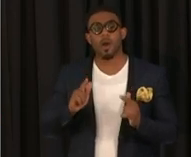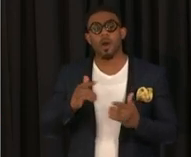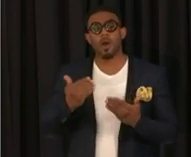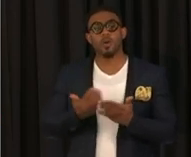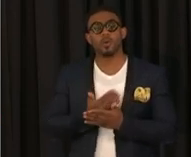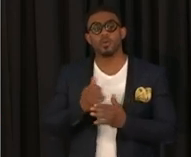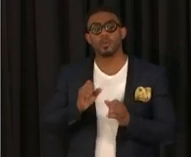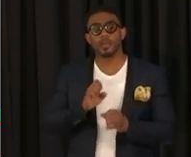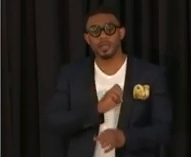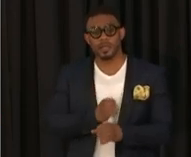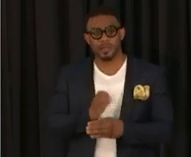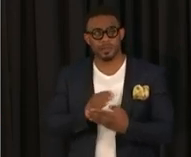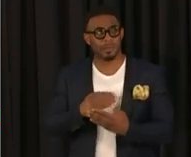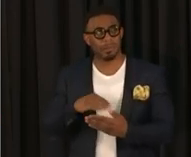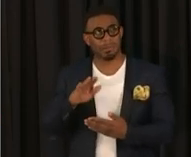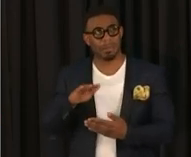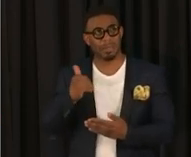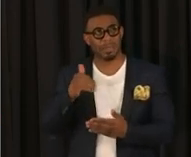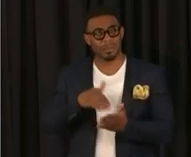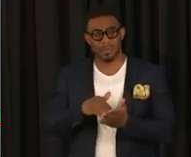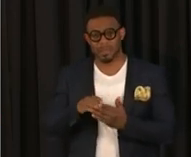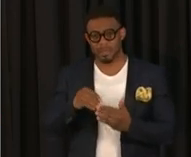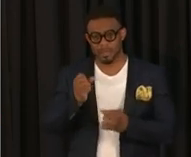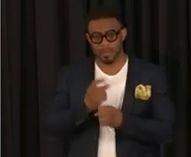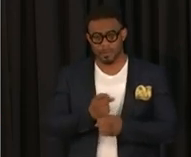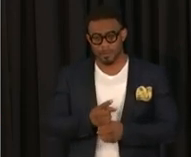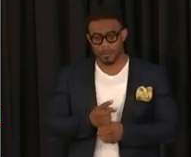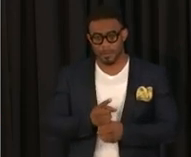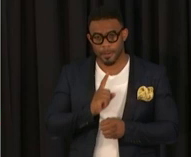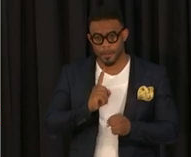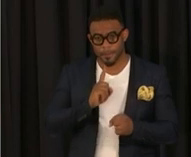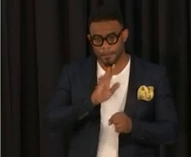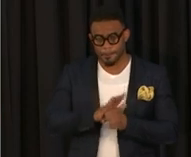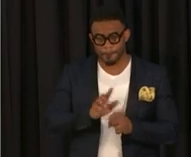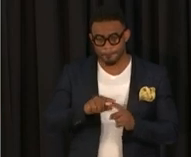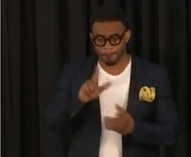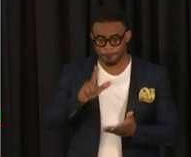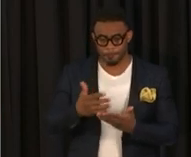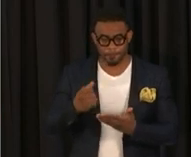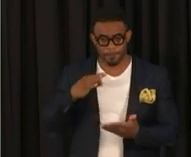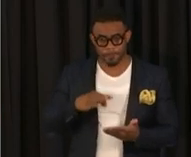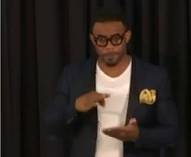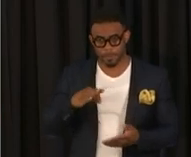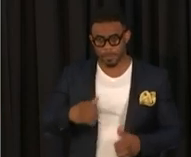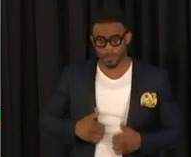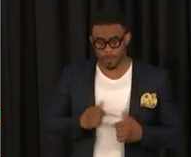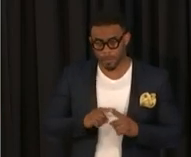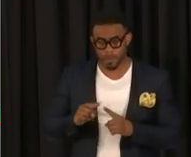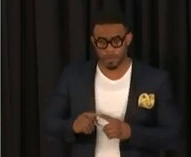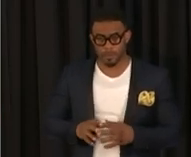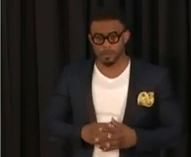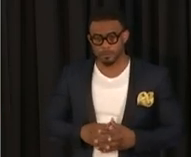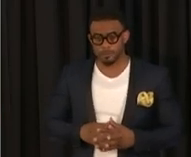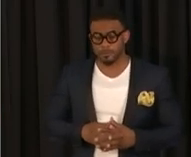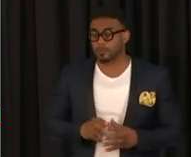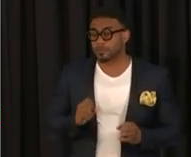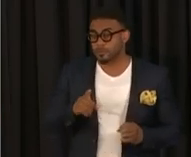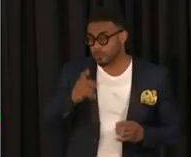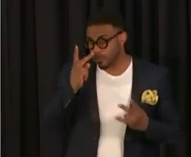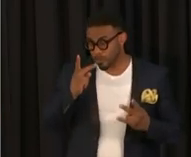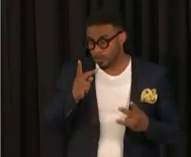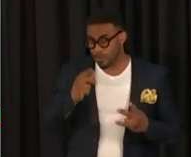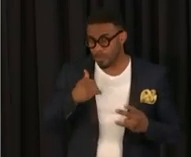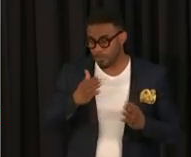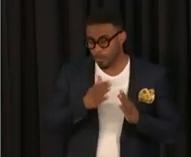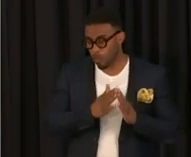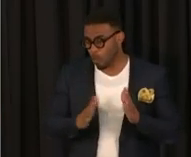All of our renewable energy budget, which is about $10 million a year, is devoted to low-income residents as well. And so, as